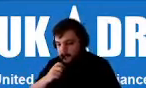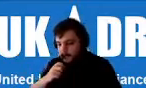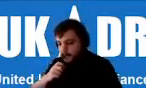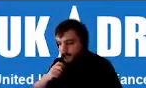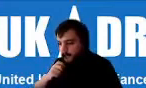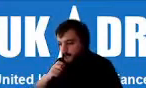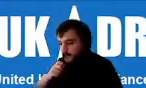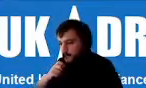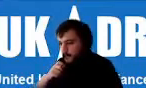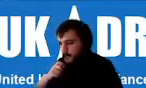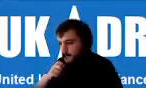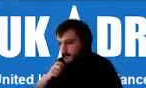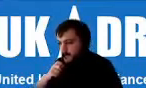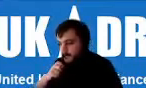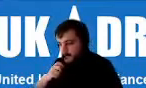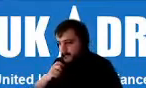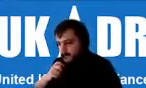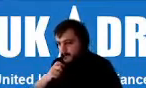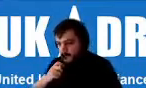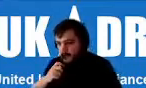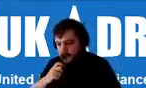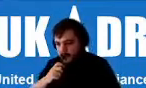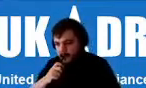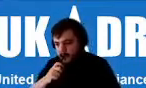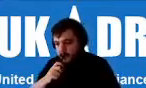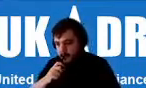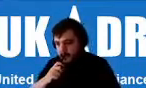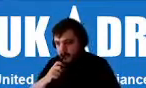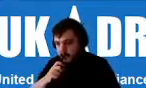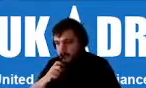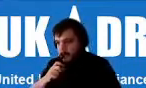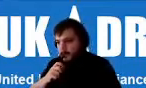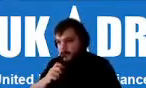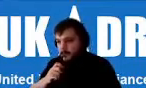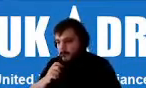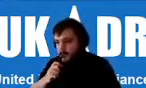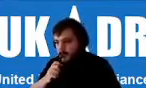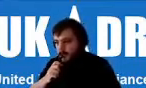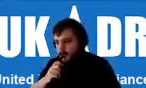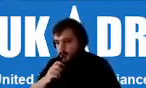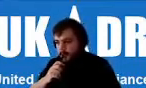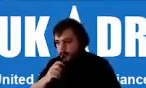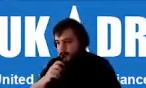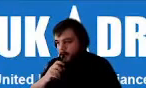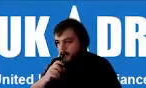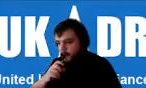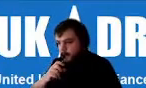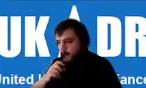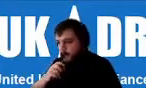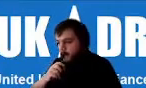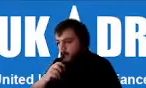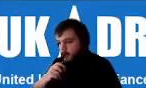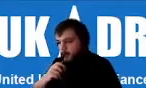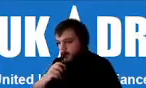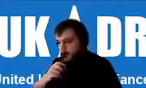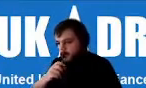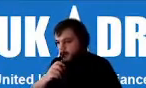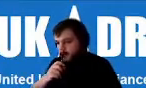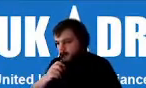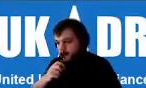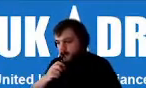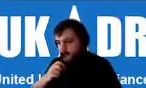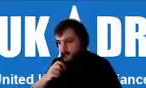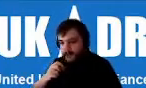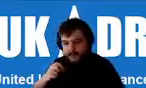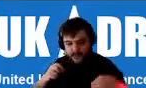still, if you can't produce a quantitative or monetary justification, that doesn't mean it's not a good thing to mitigate, of